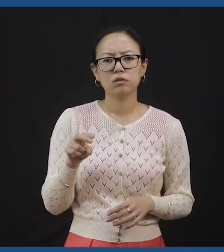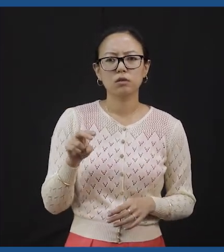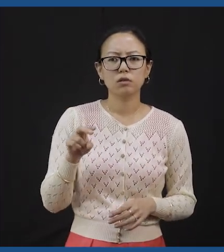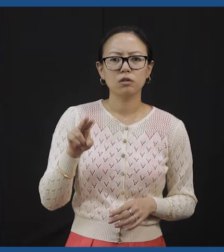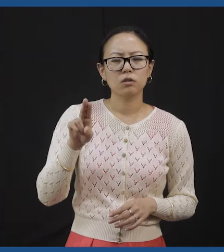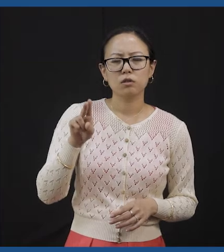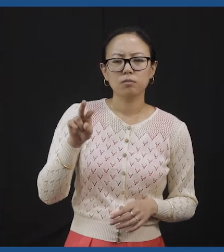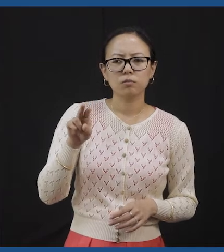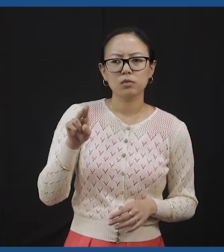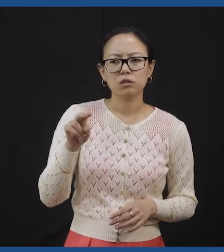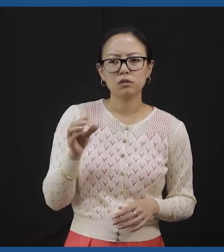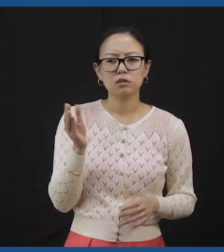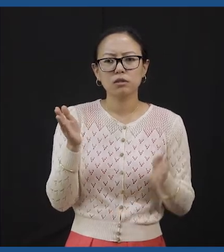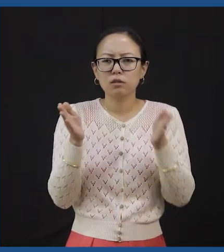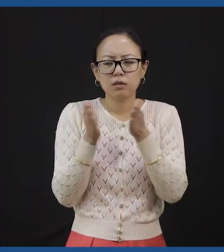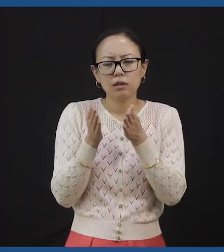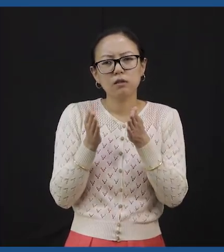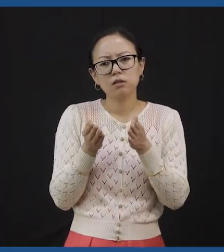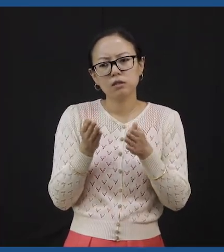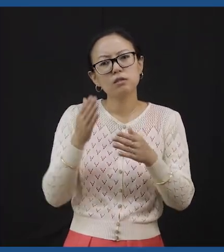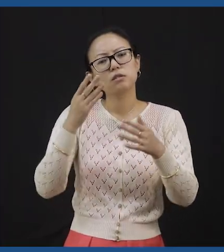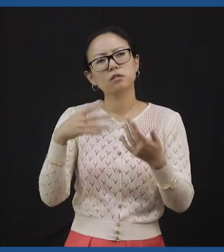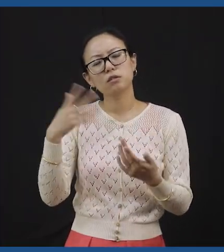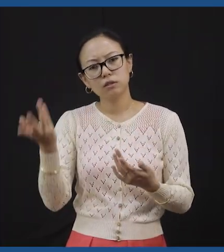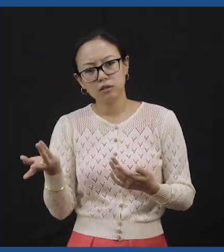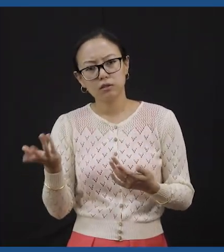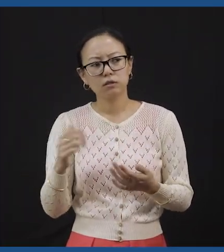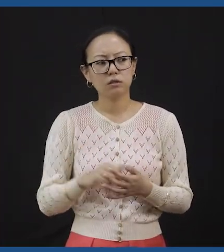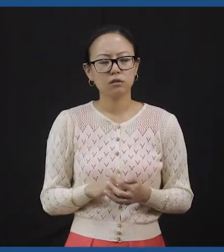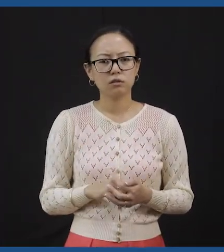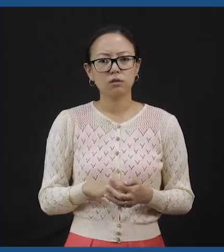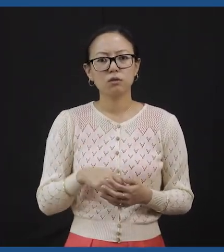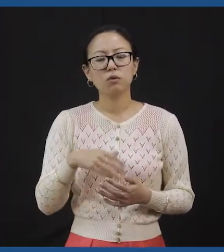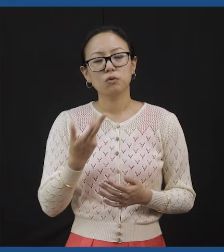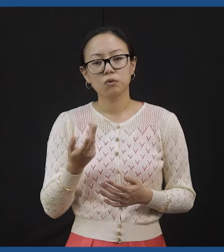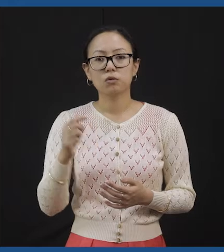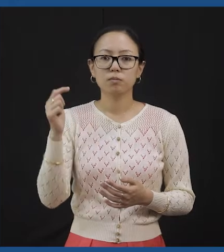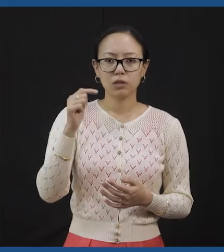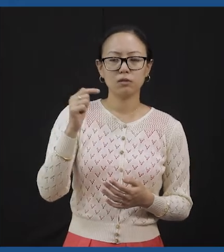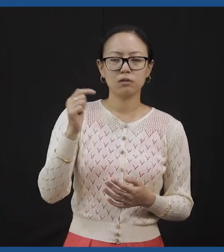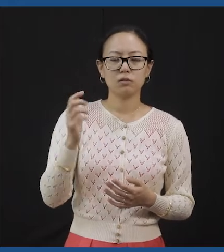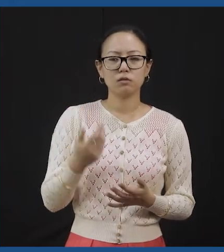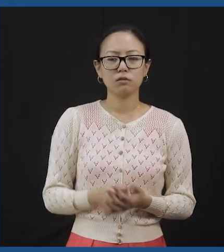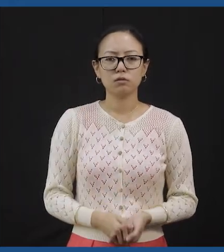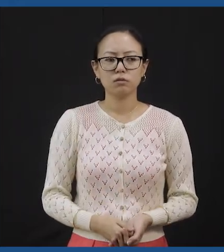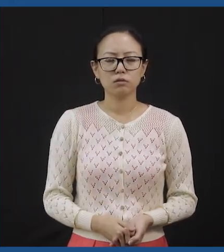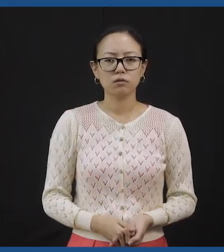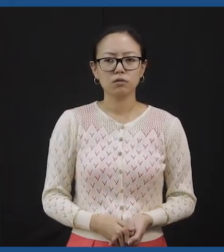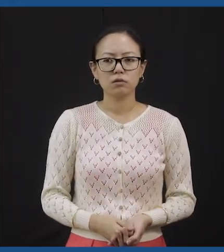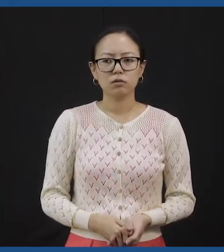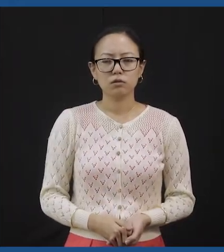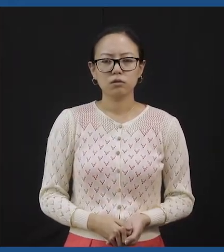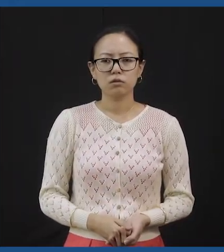less than. Less than will always be subtract or minus. So in this question, you will get both